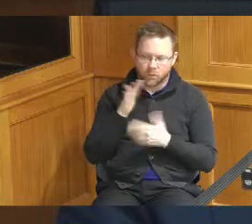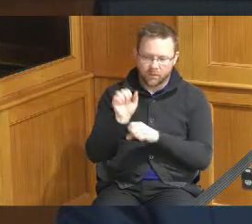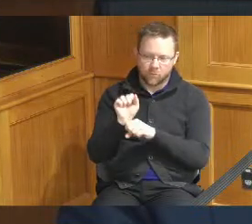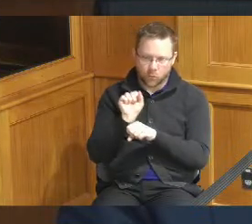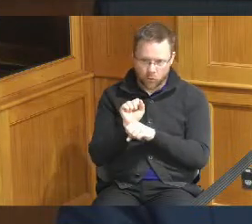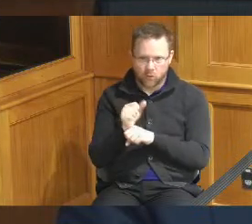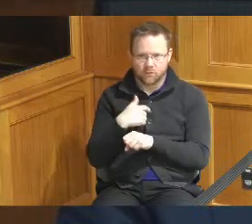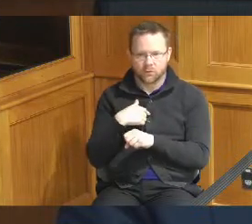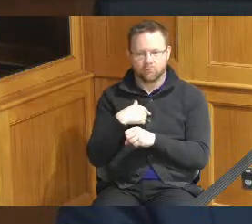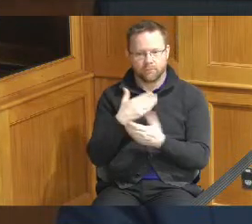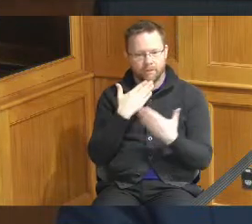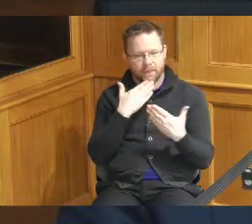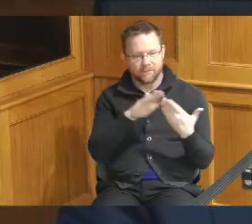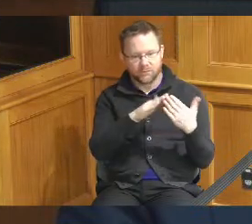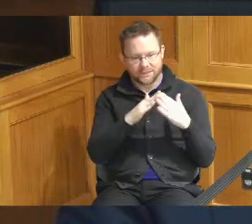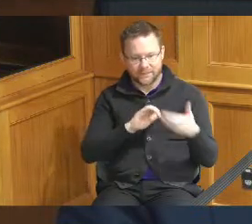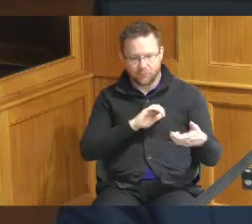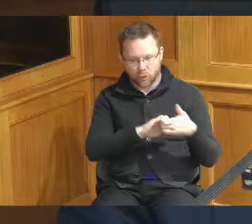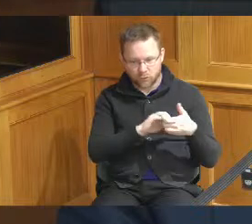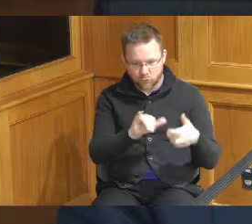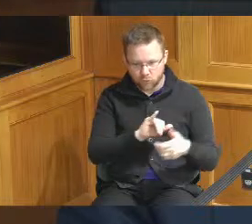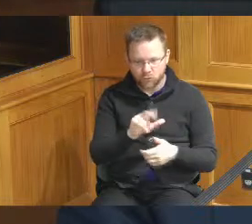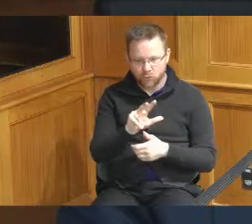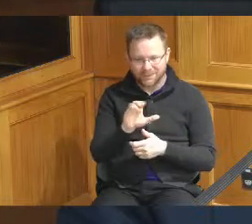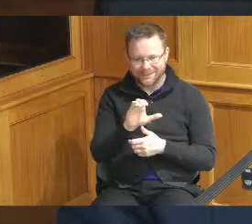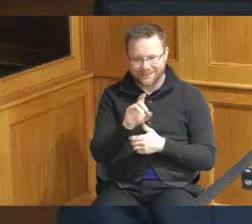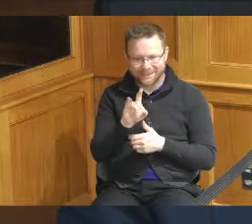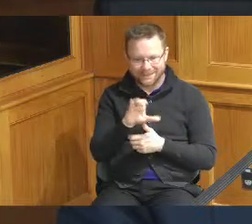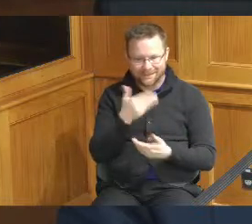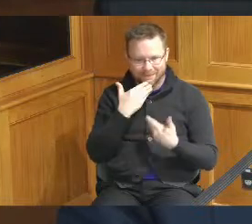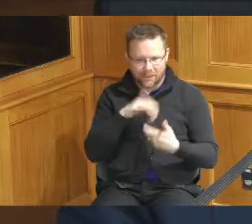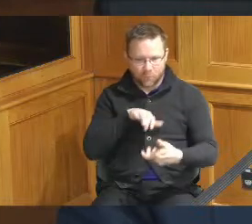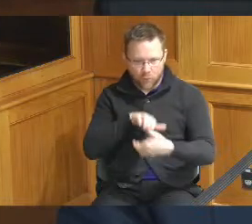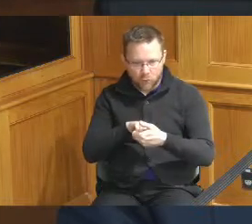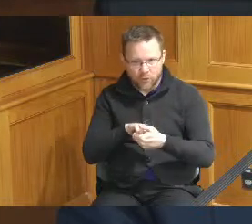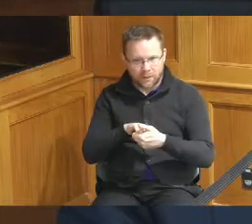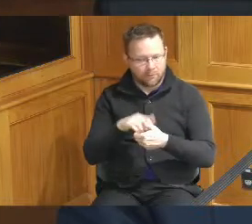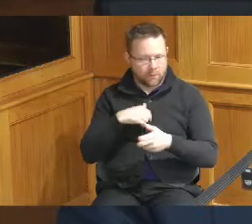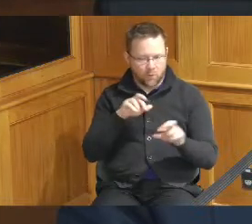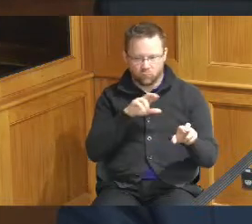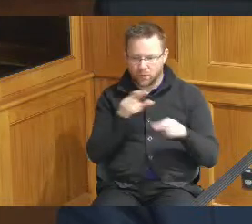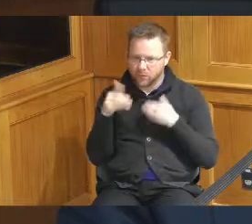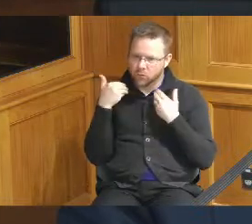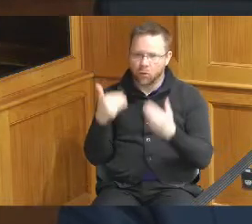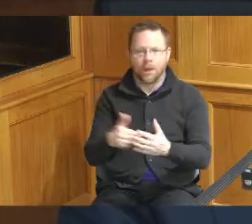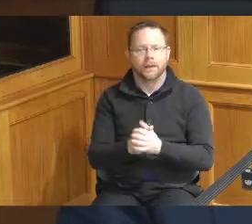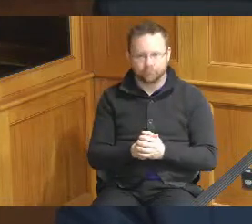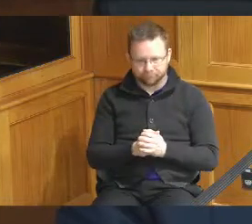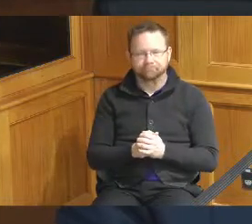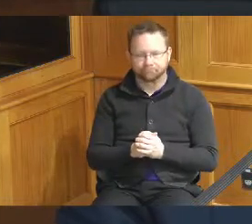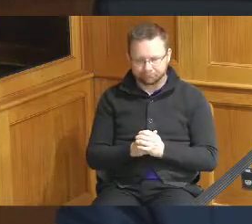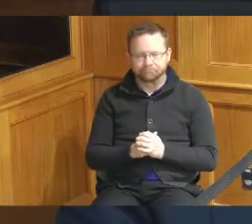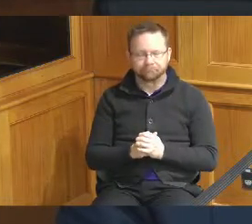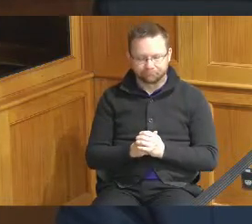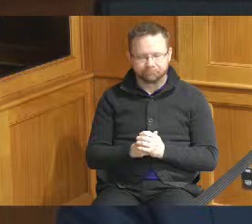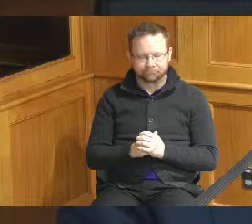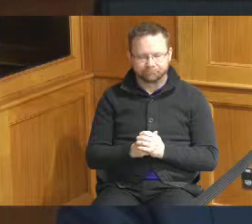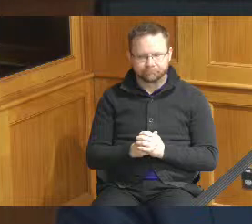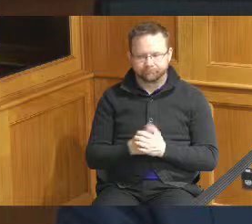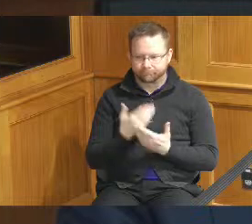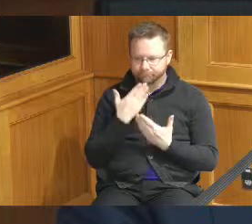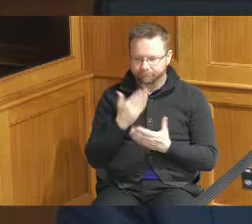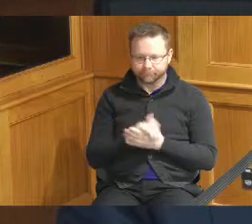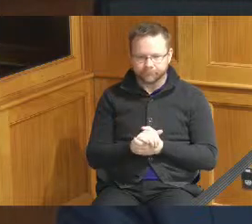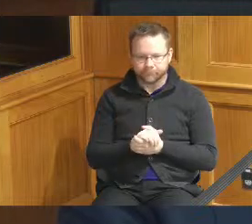this. I thank the city for their partnership, 3CDC for the partnership. We're ready to go ahead and move forward with the agreements. Thank